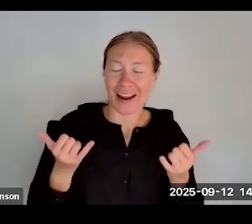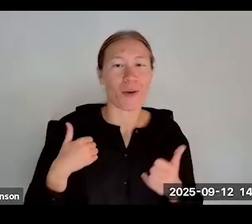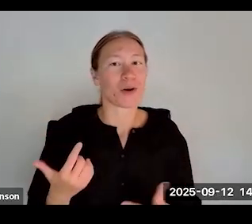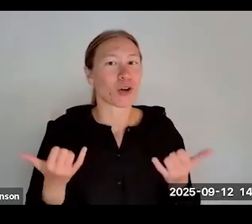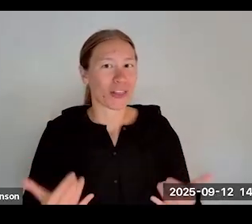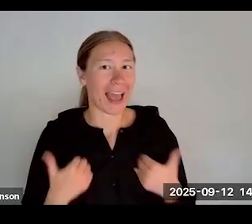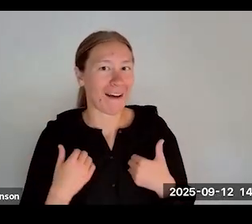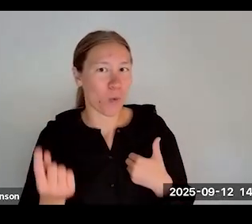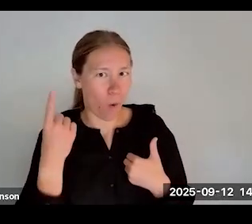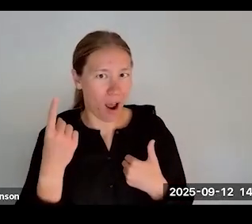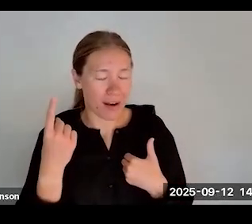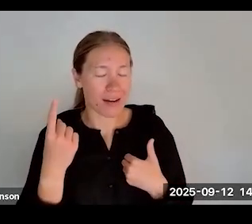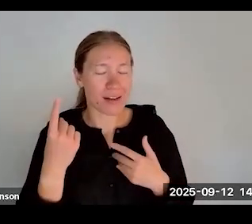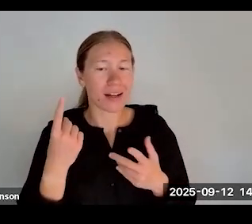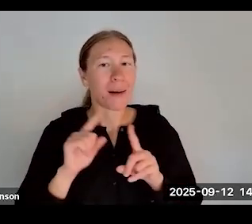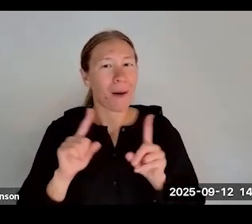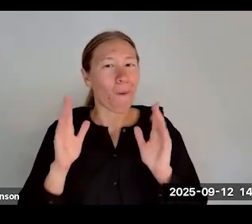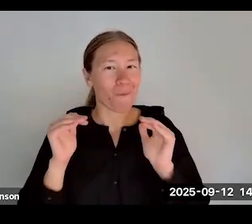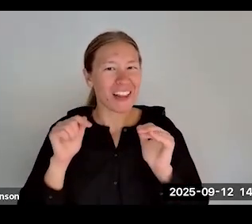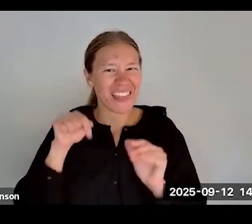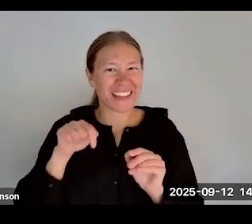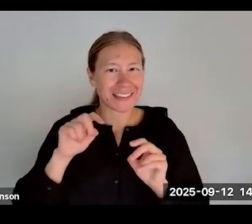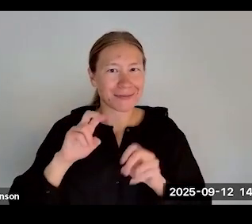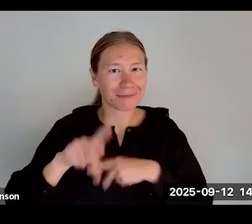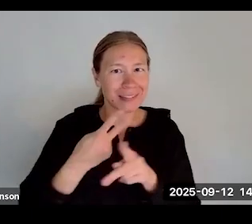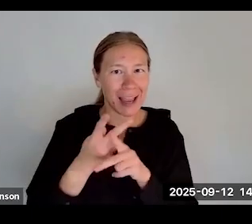the genre continues to grow, there will be more.